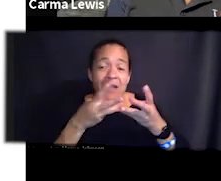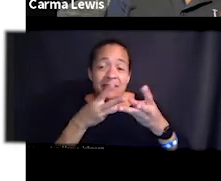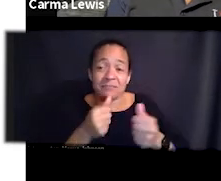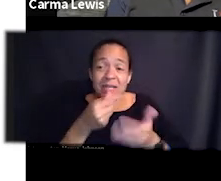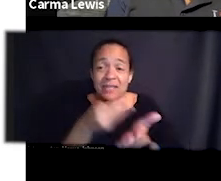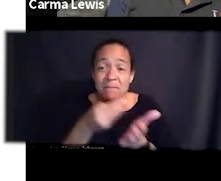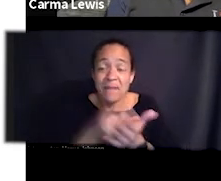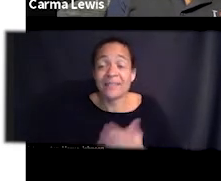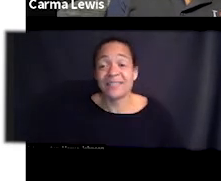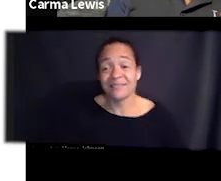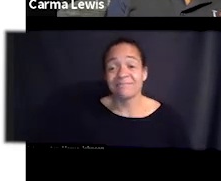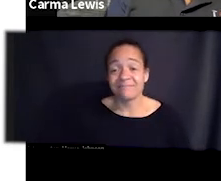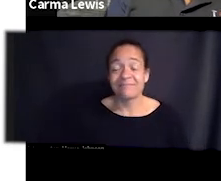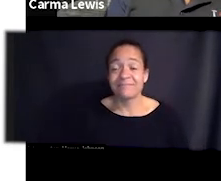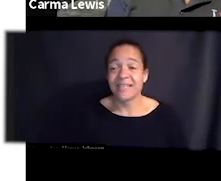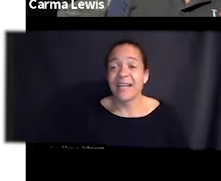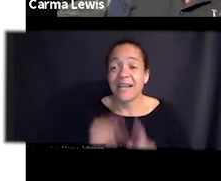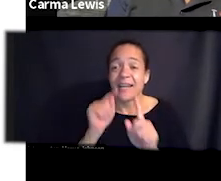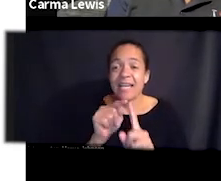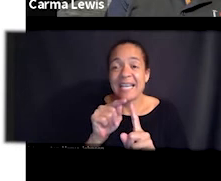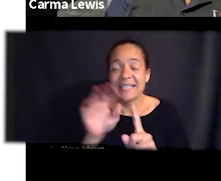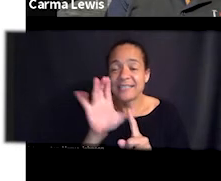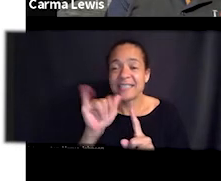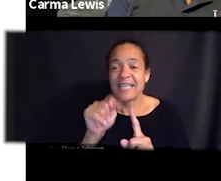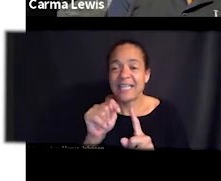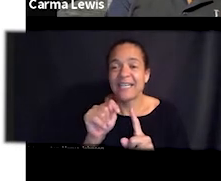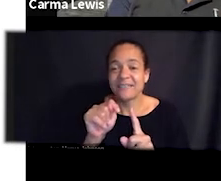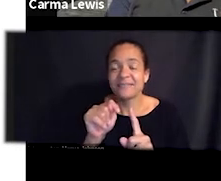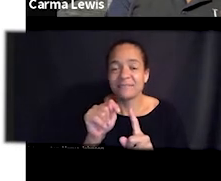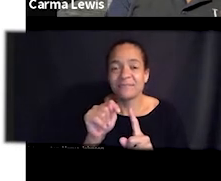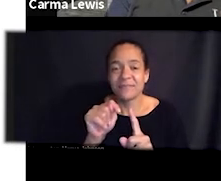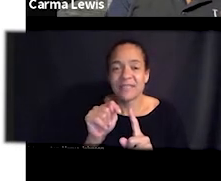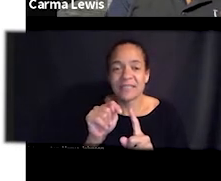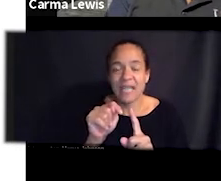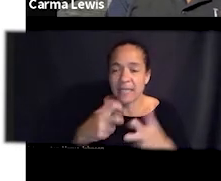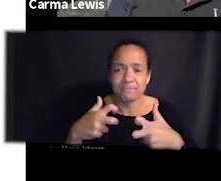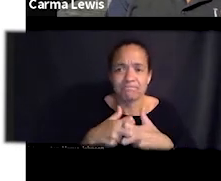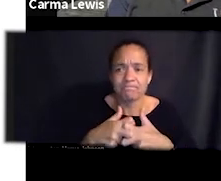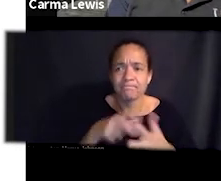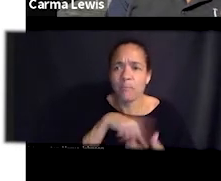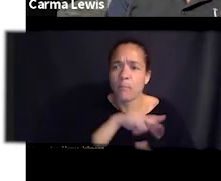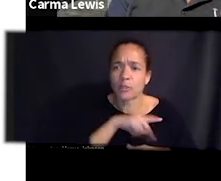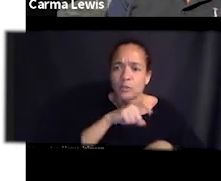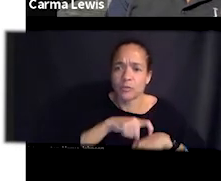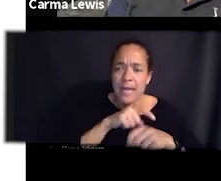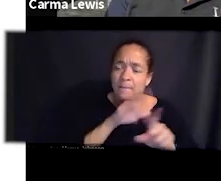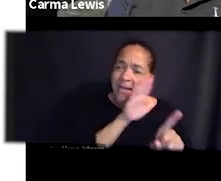did that at a very difficult personal time in his life. And